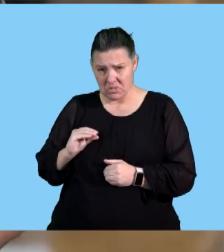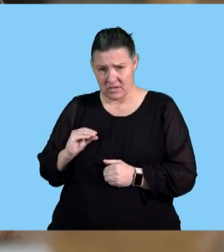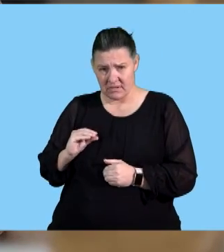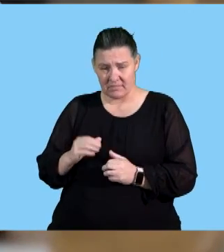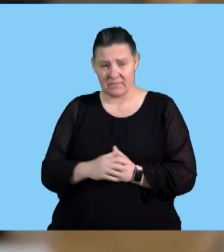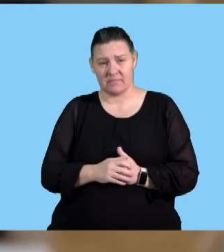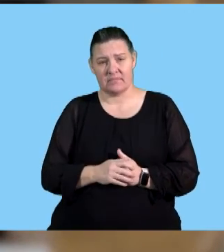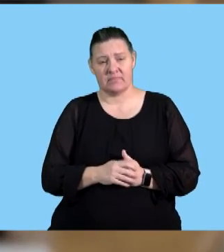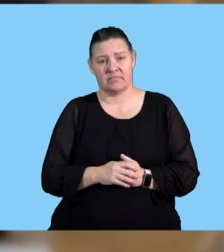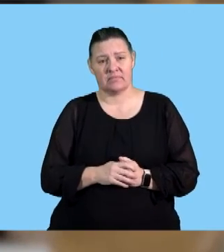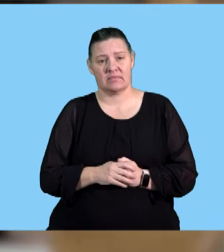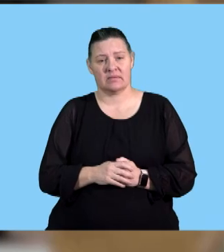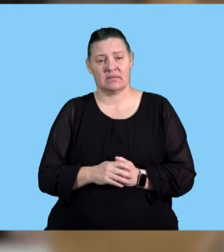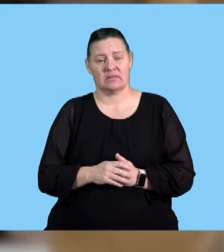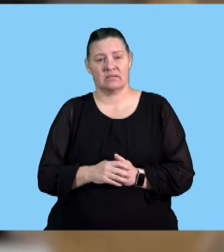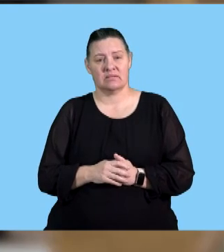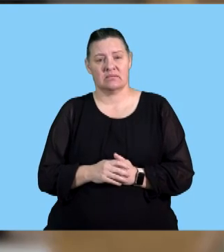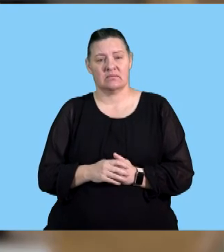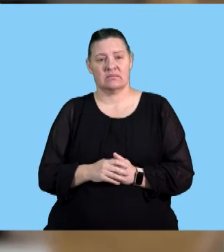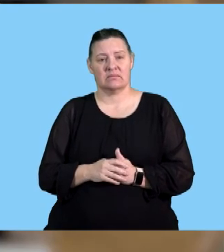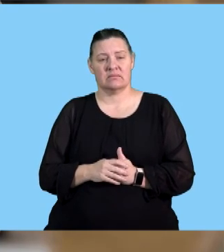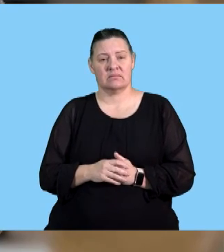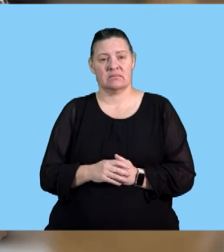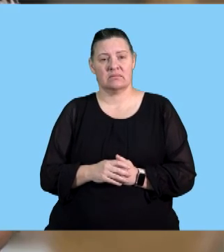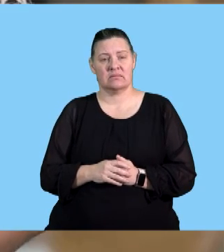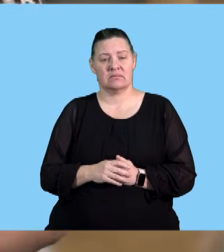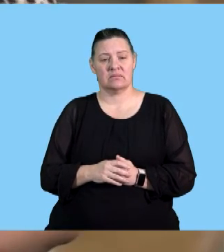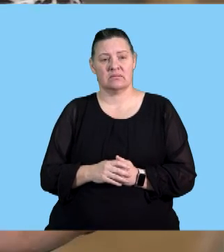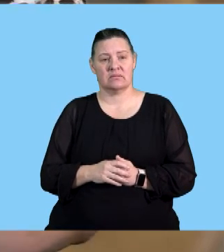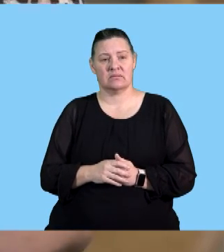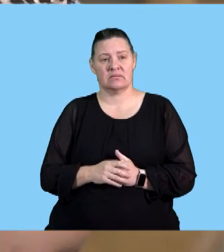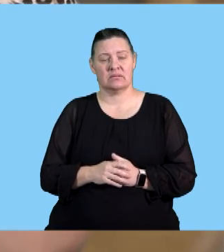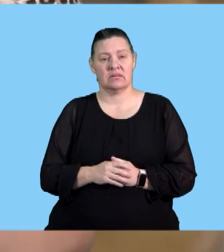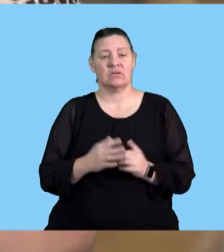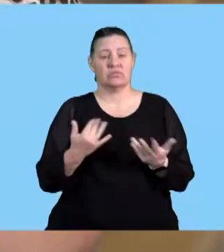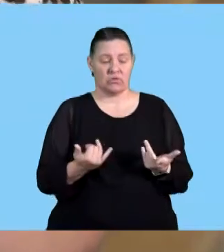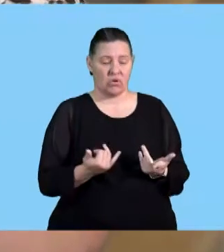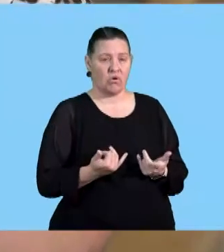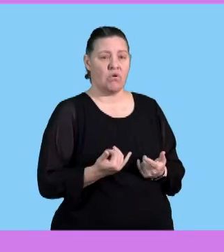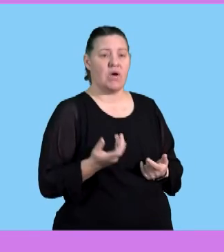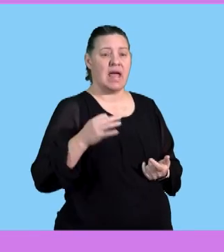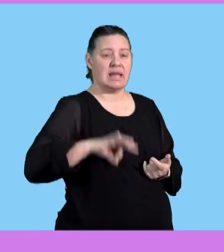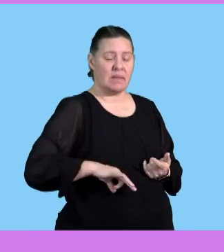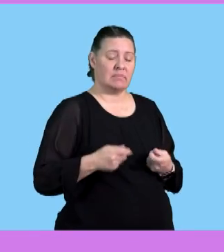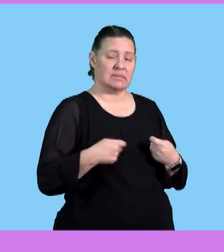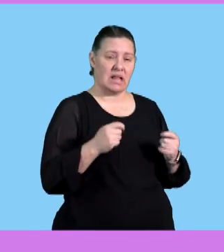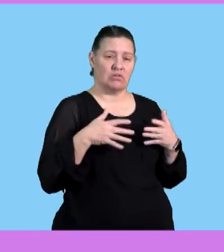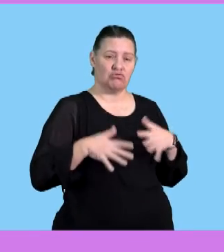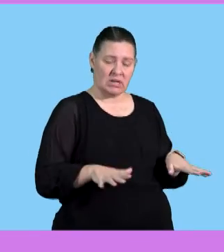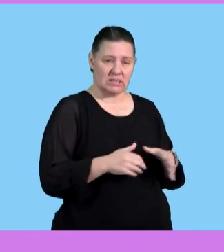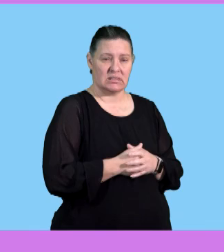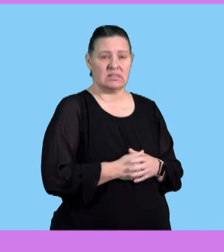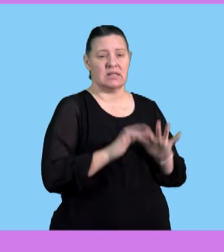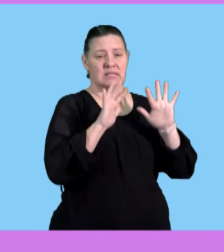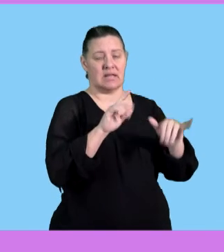400 Rand a month? Let's do it nicely. So my income for the sale